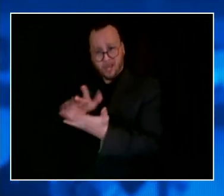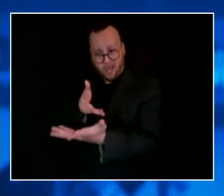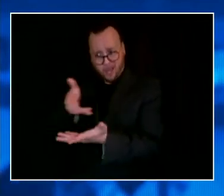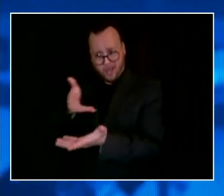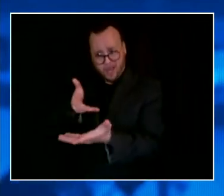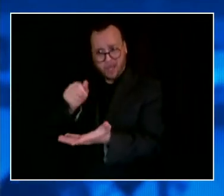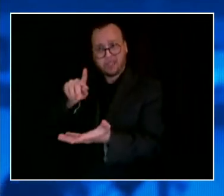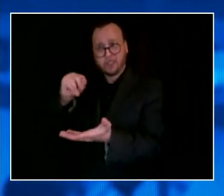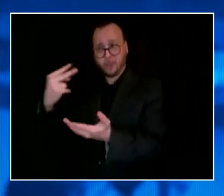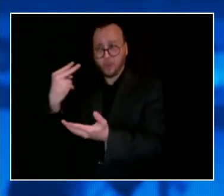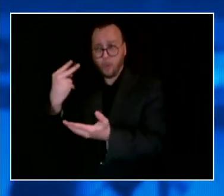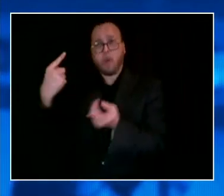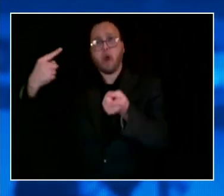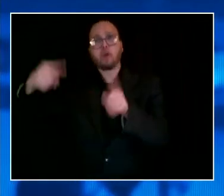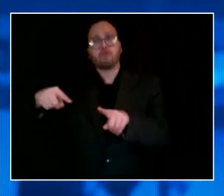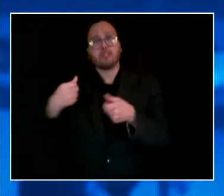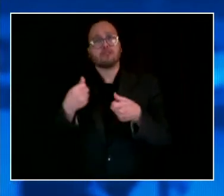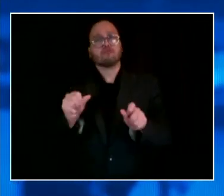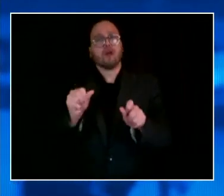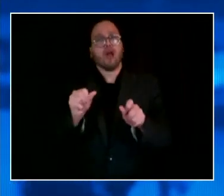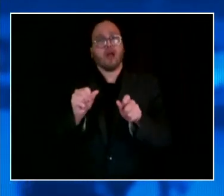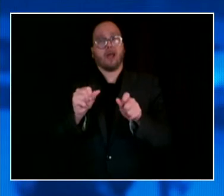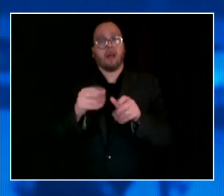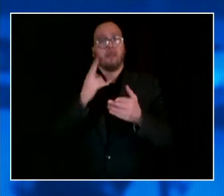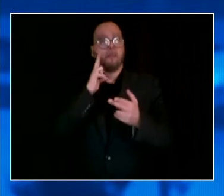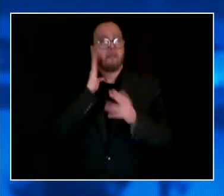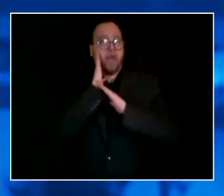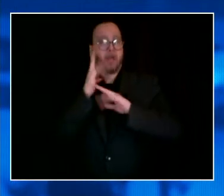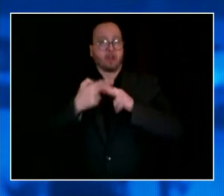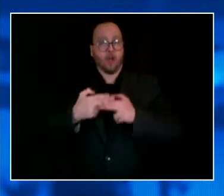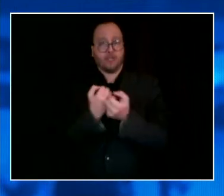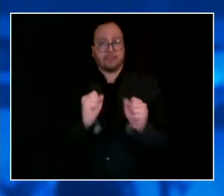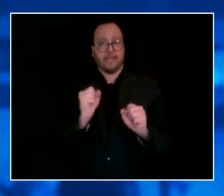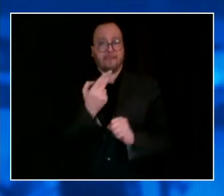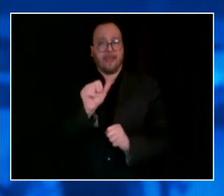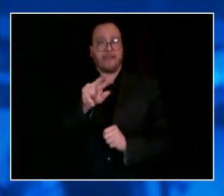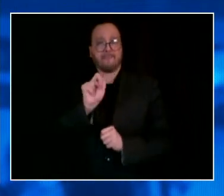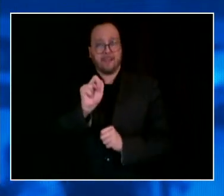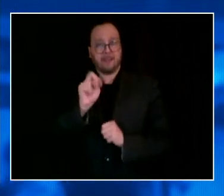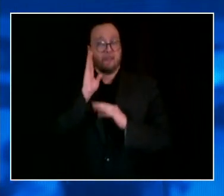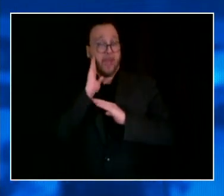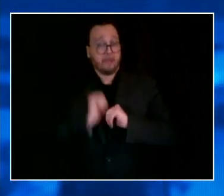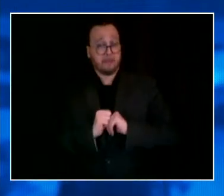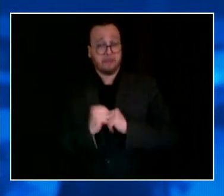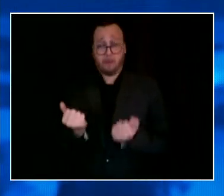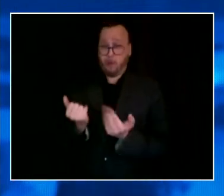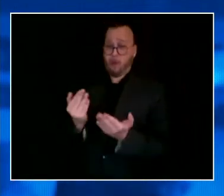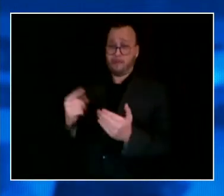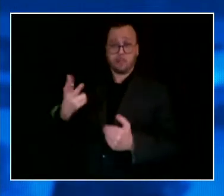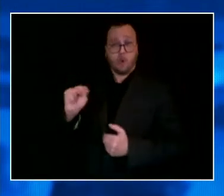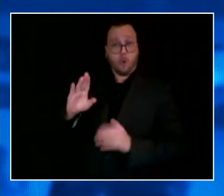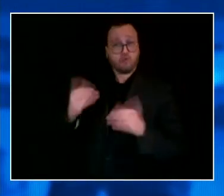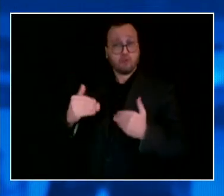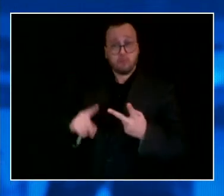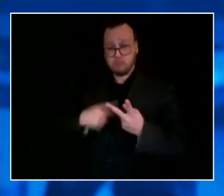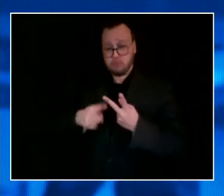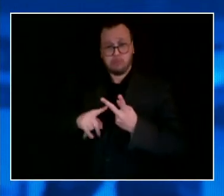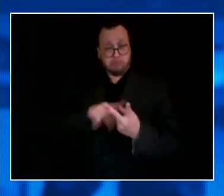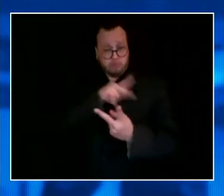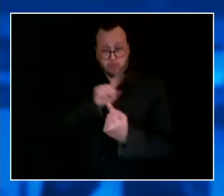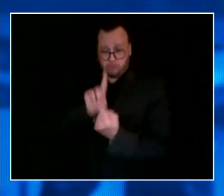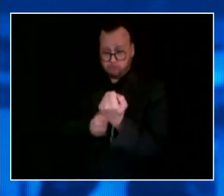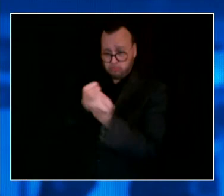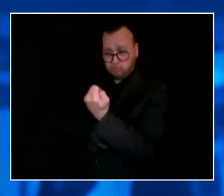to try a safe haven bed, one that offered him his own room, personalized support, and